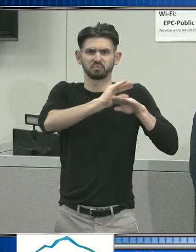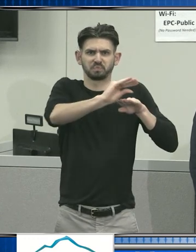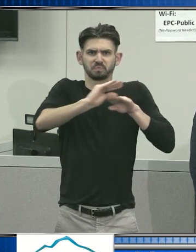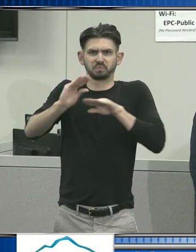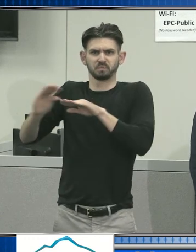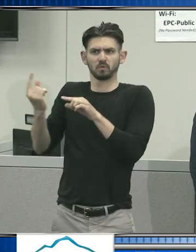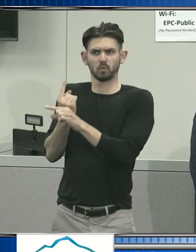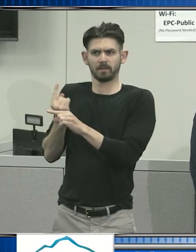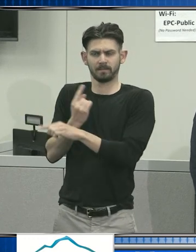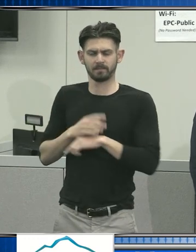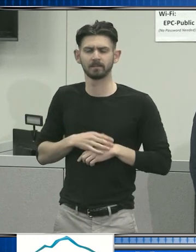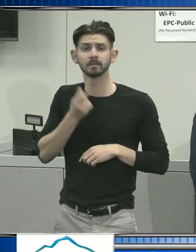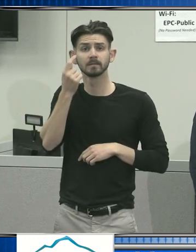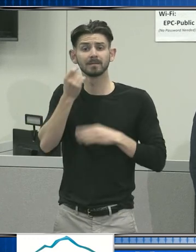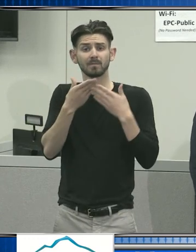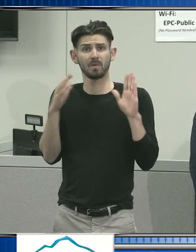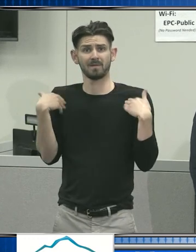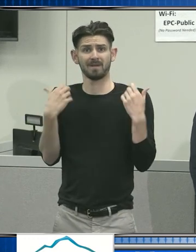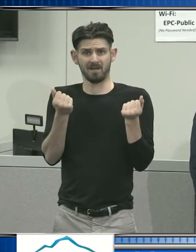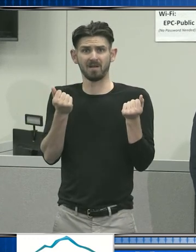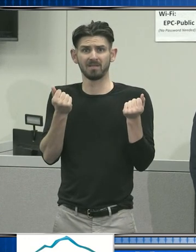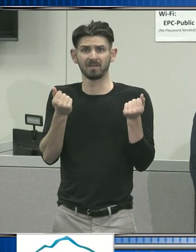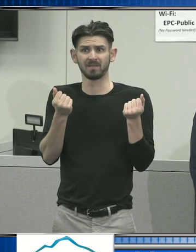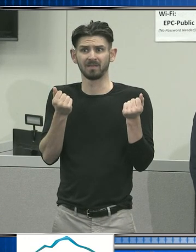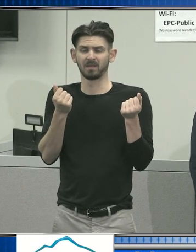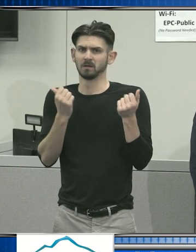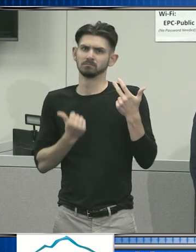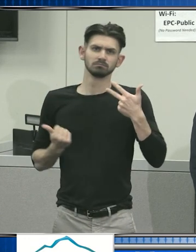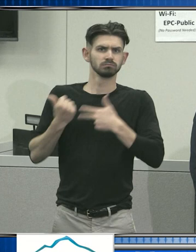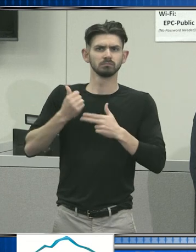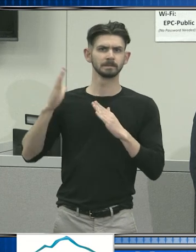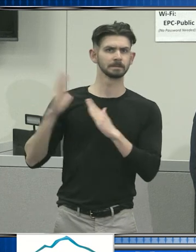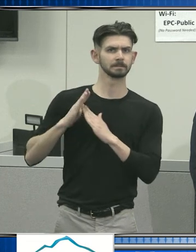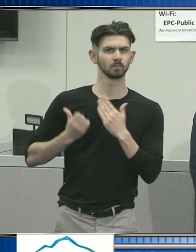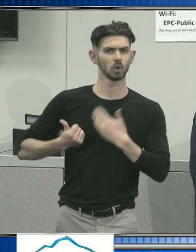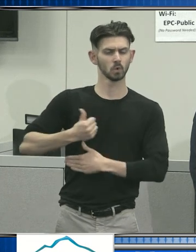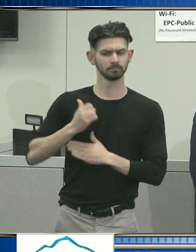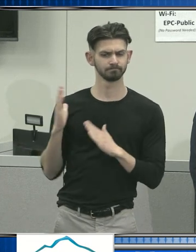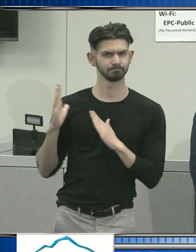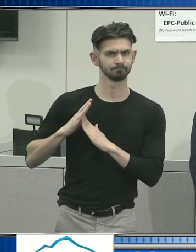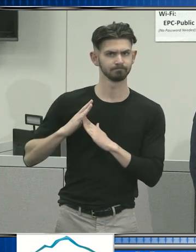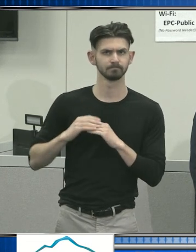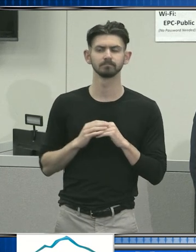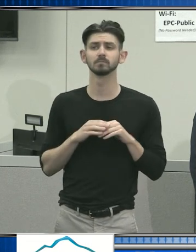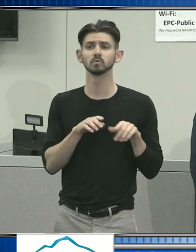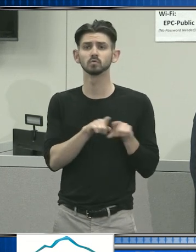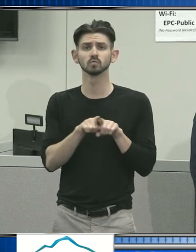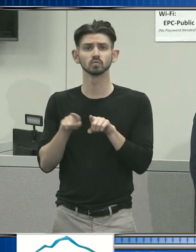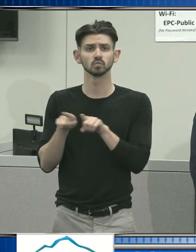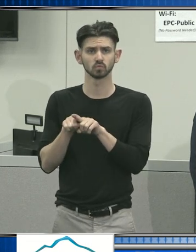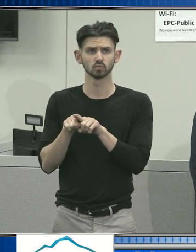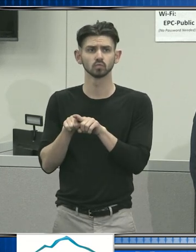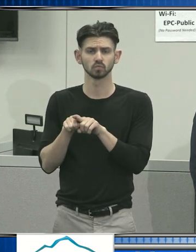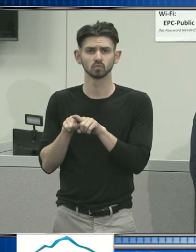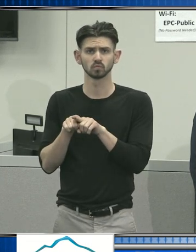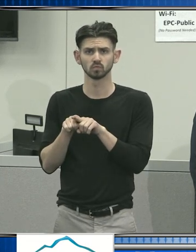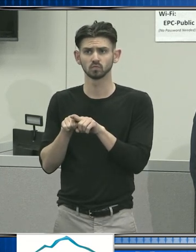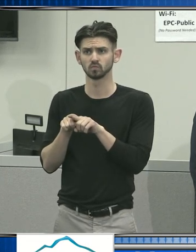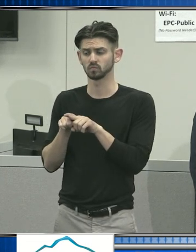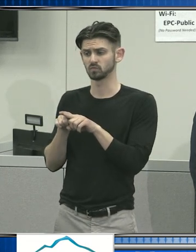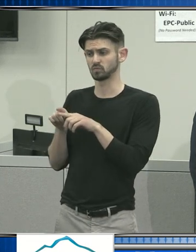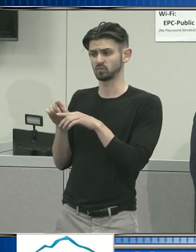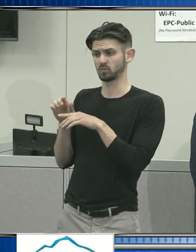health remains obviously our number one priority, I also want to echo the calls by our local business